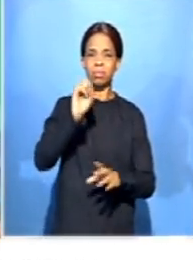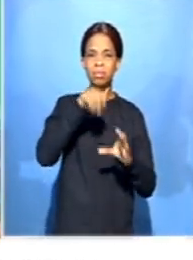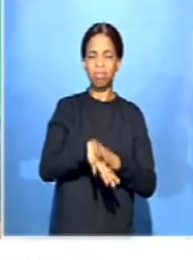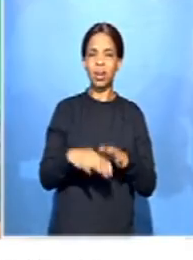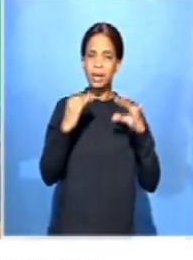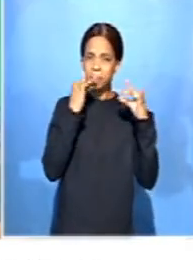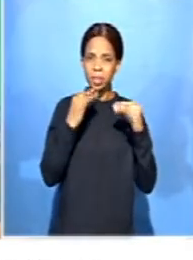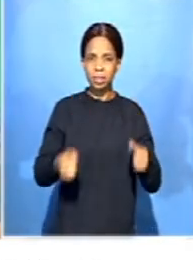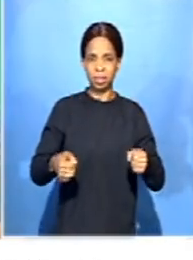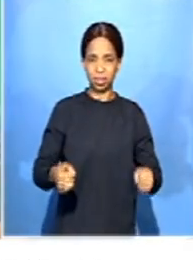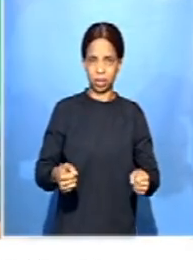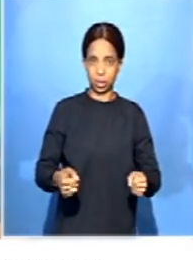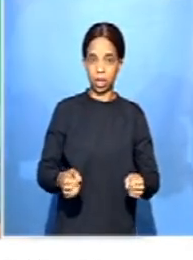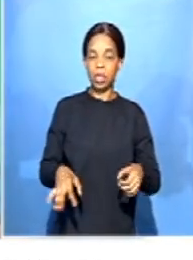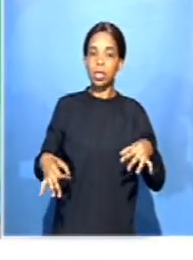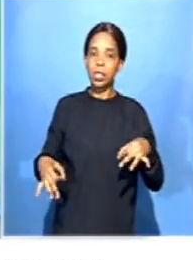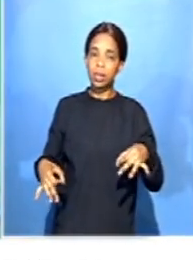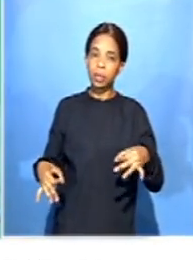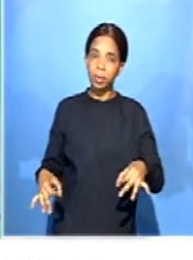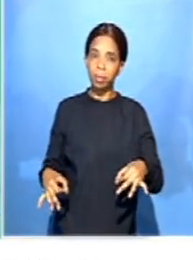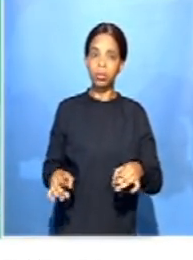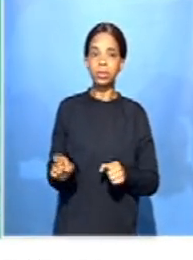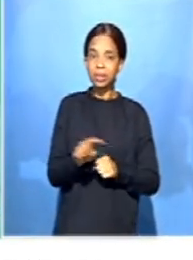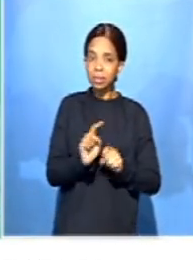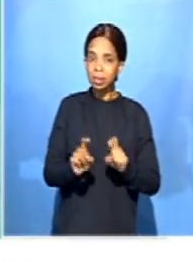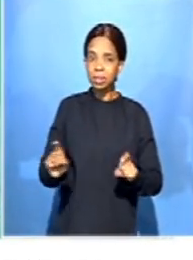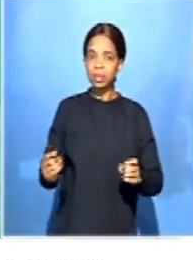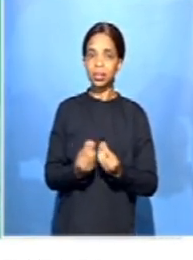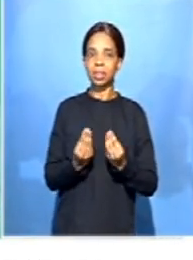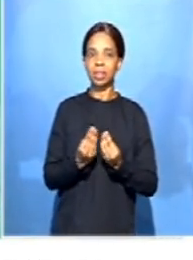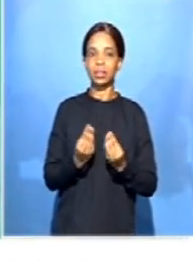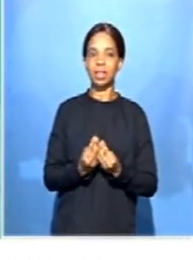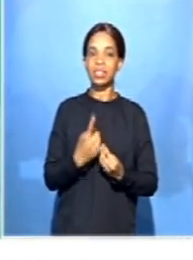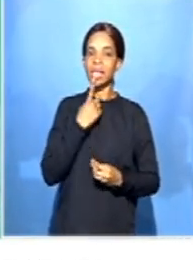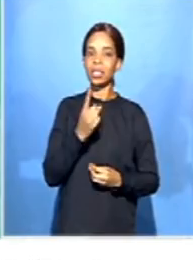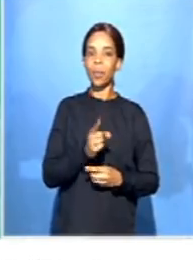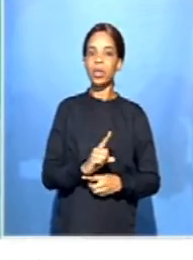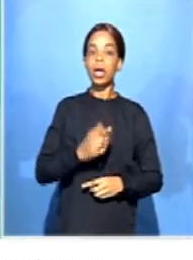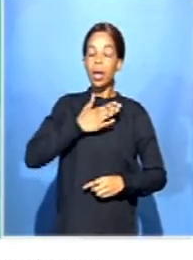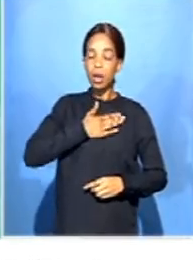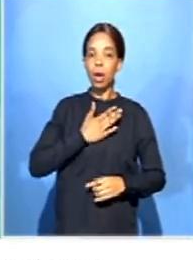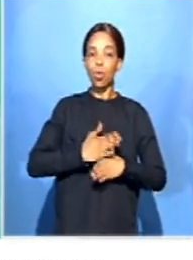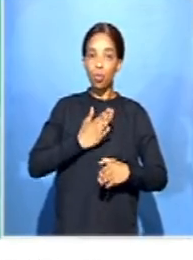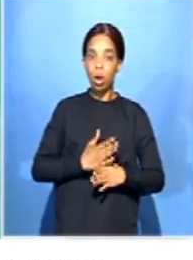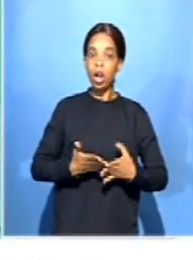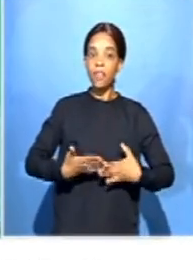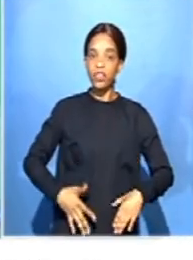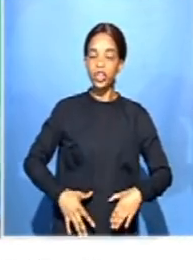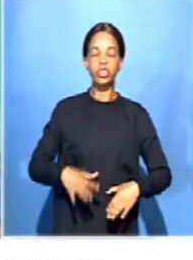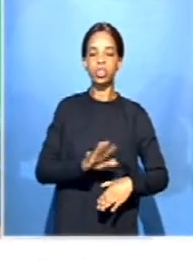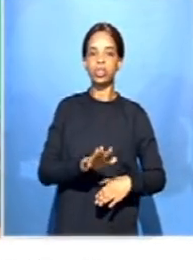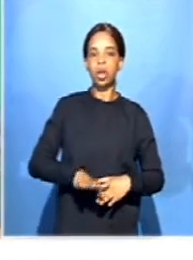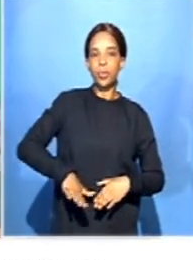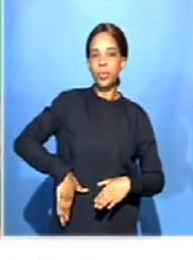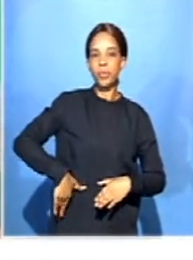tlhakangwe le di pampiri ki tshwanetse ke le root. So she was saying her work is not yet done. So to us who are Me Etna's